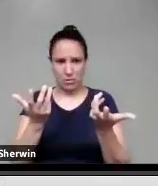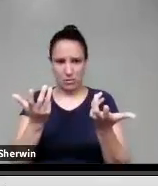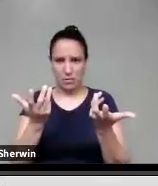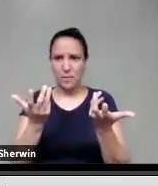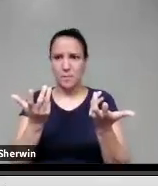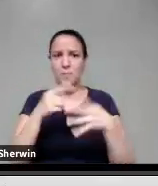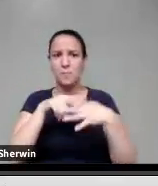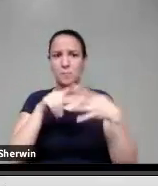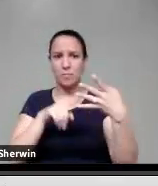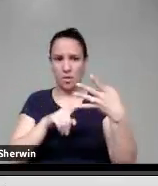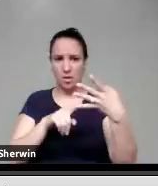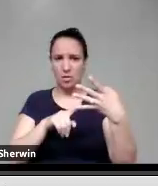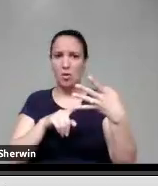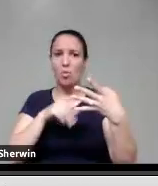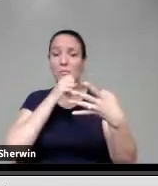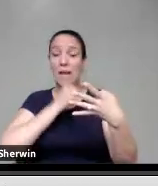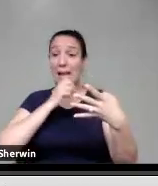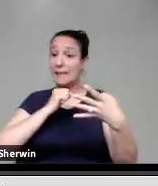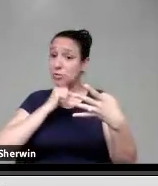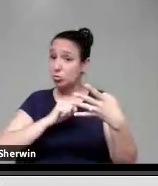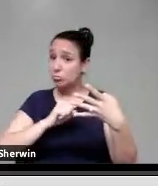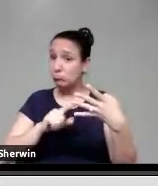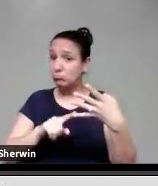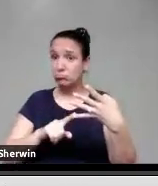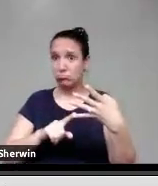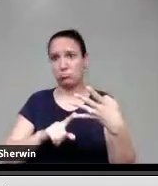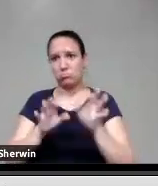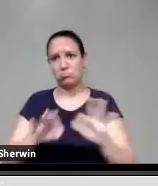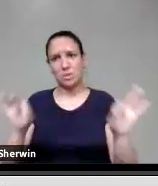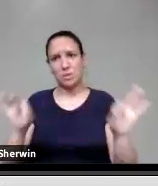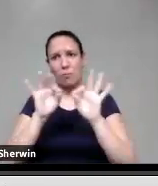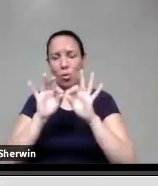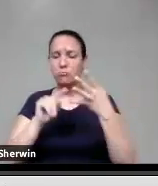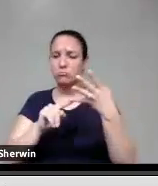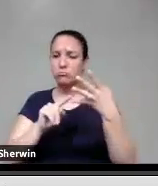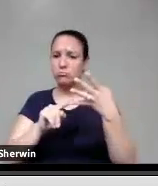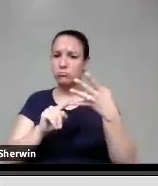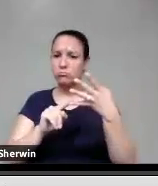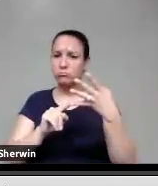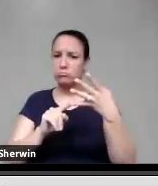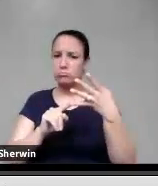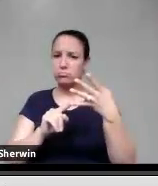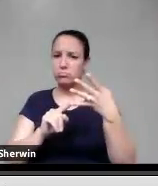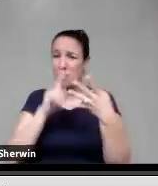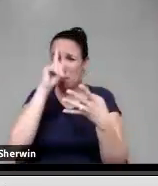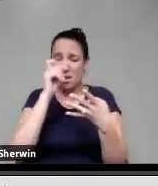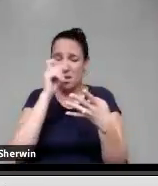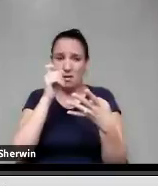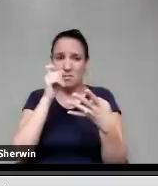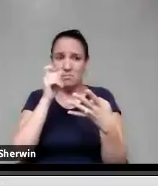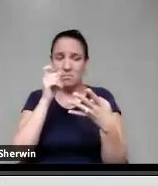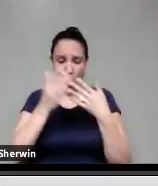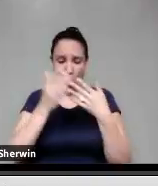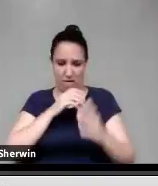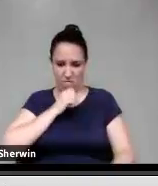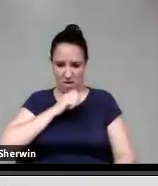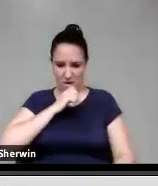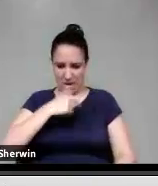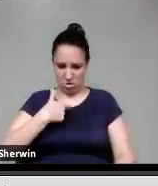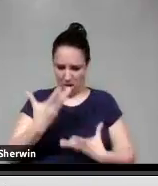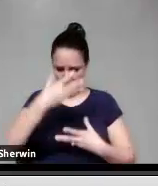well. And age is a big one, because whatever age group you're in, it seems to